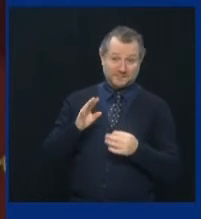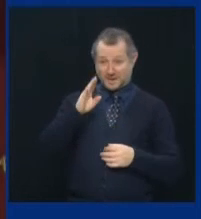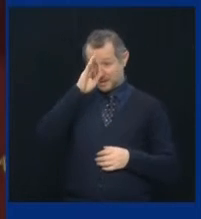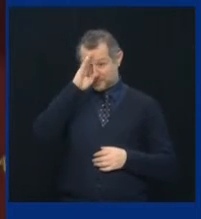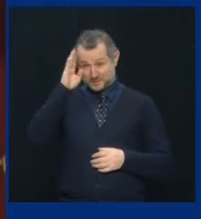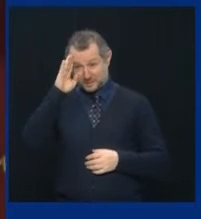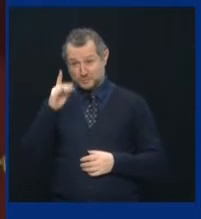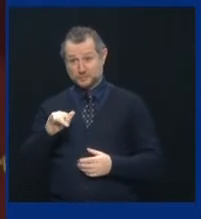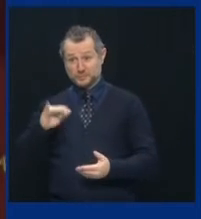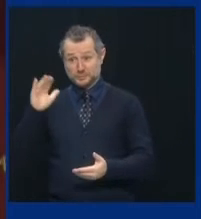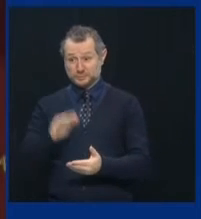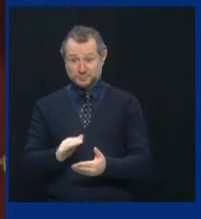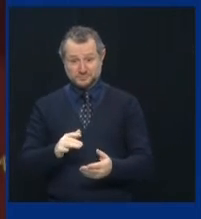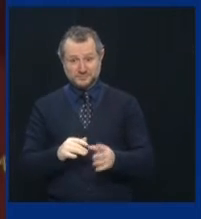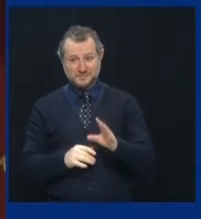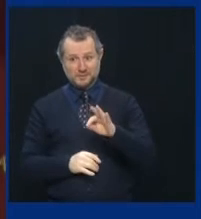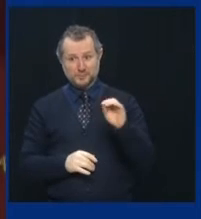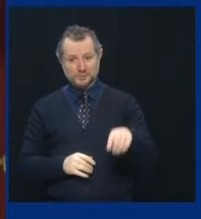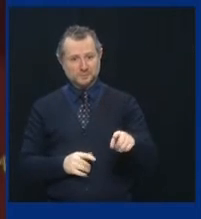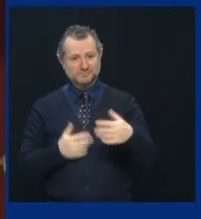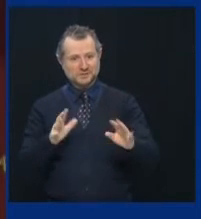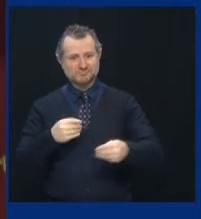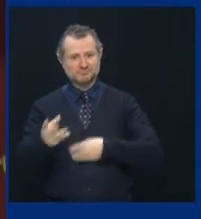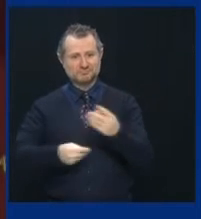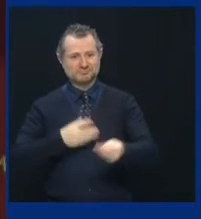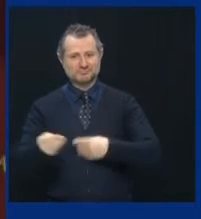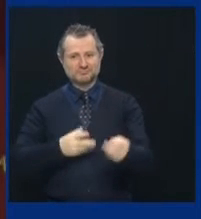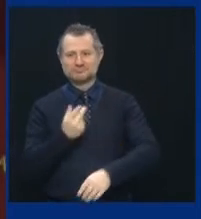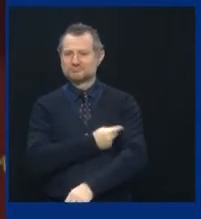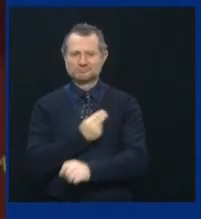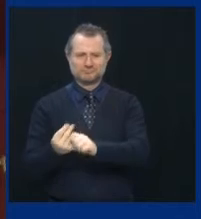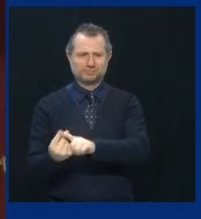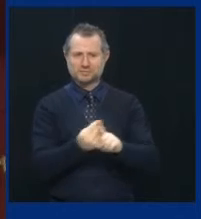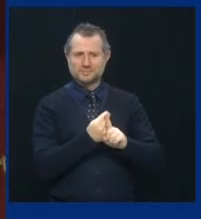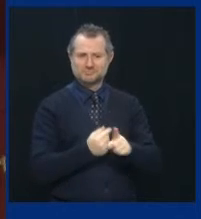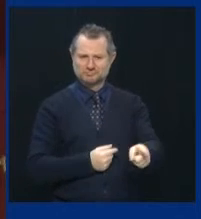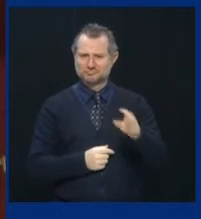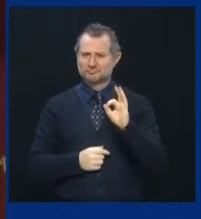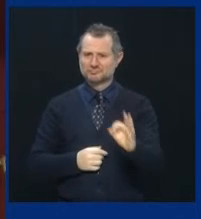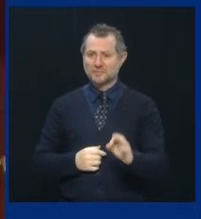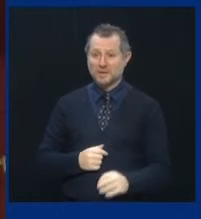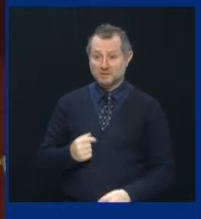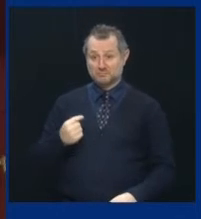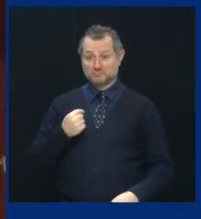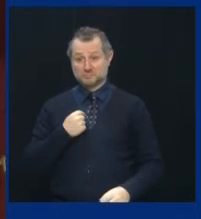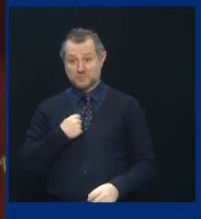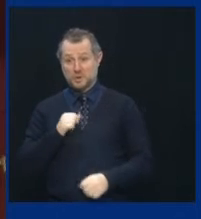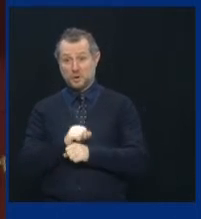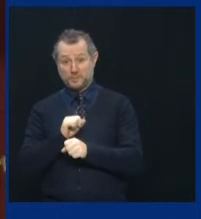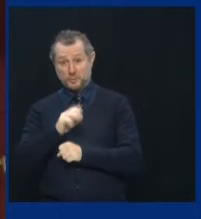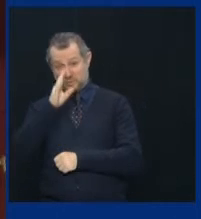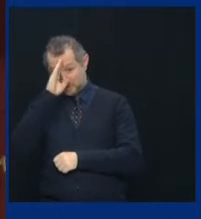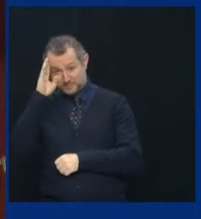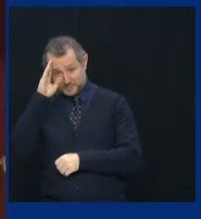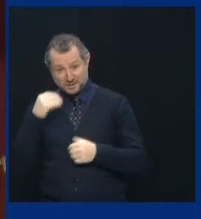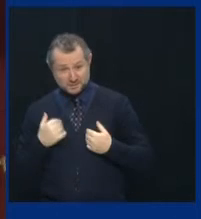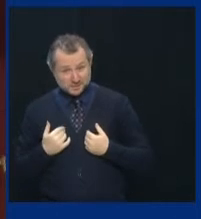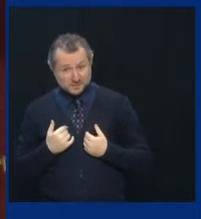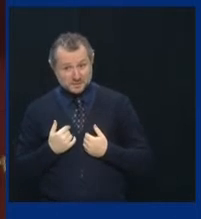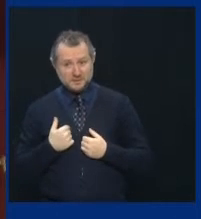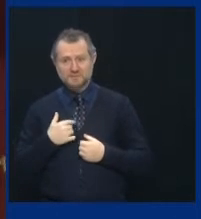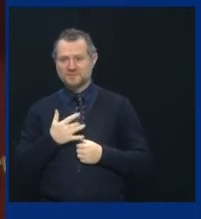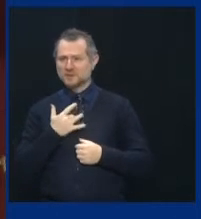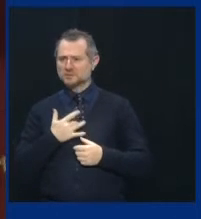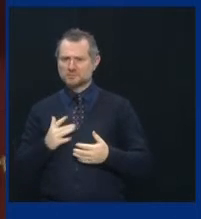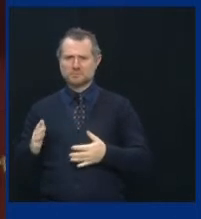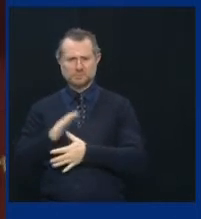99%, there's a sense of urgency within the hospital to move things forward. And having worked in hospitals, when you feel there's a priority, you push